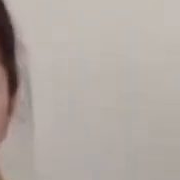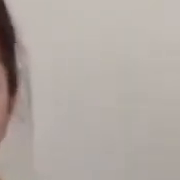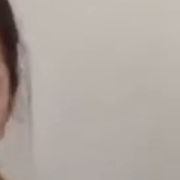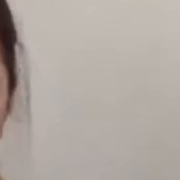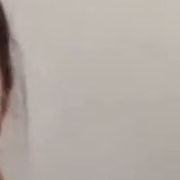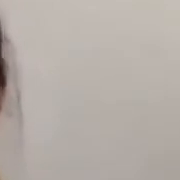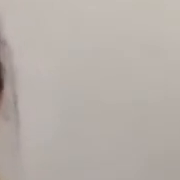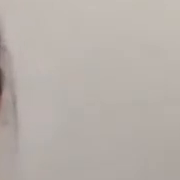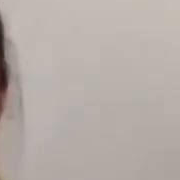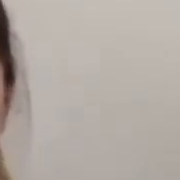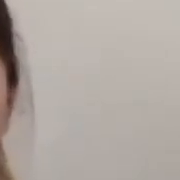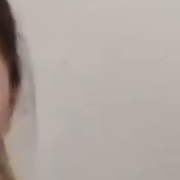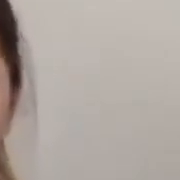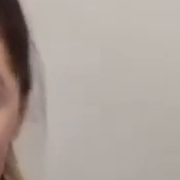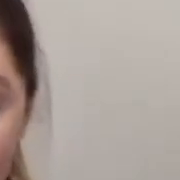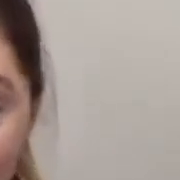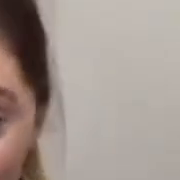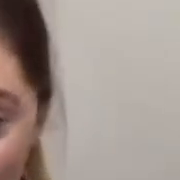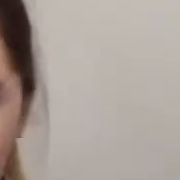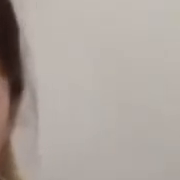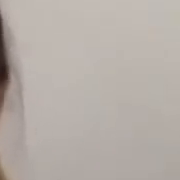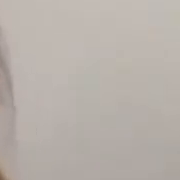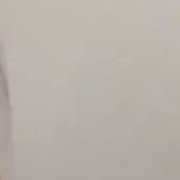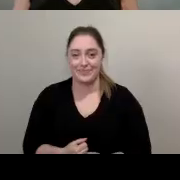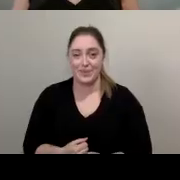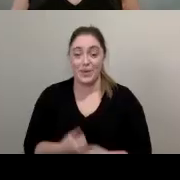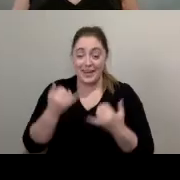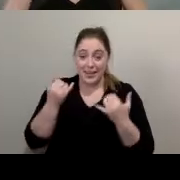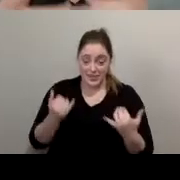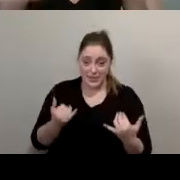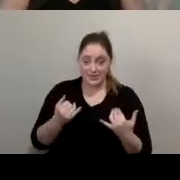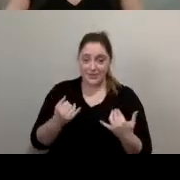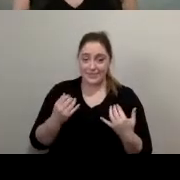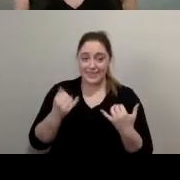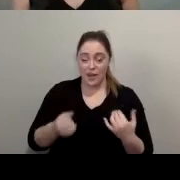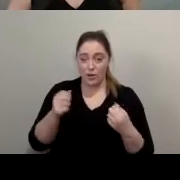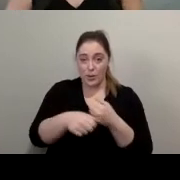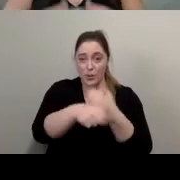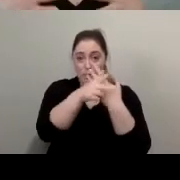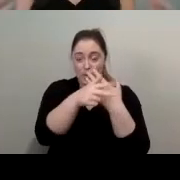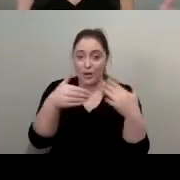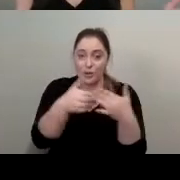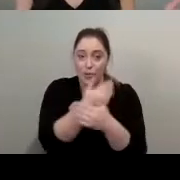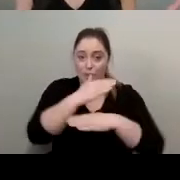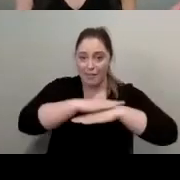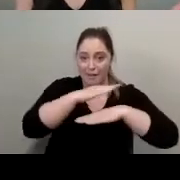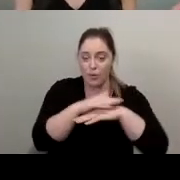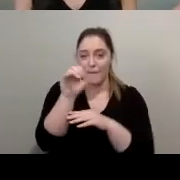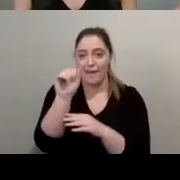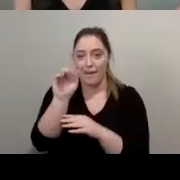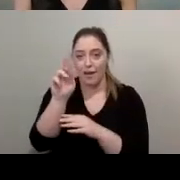bit more about that and also thank you for joining us on airmeet I know another platform there's so many platforms